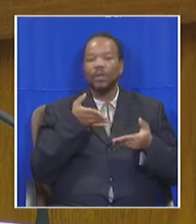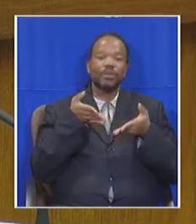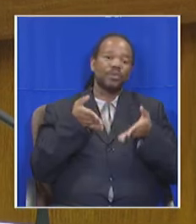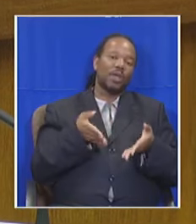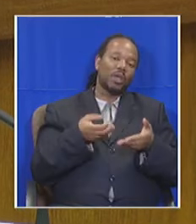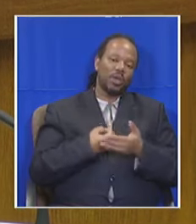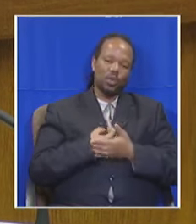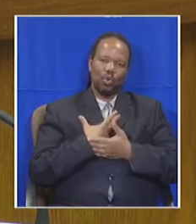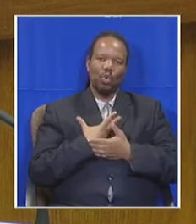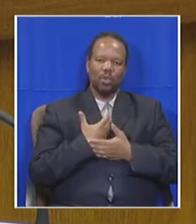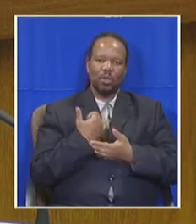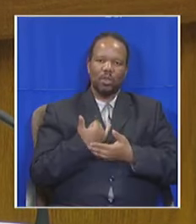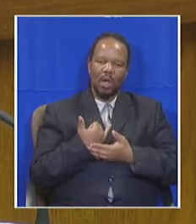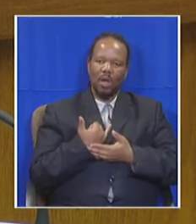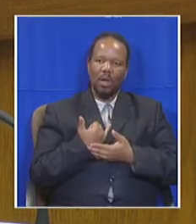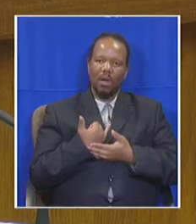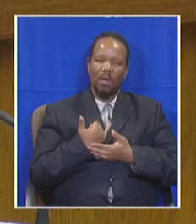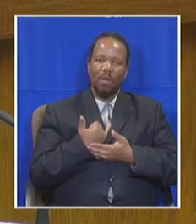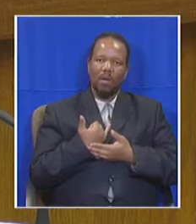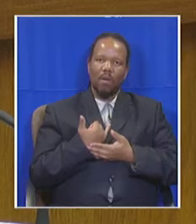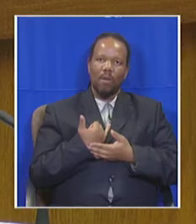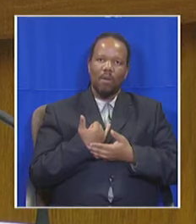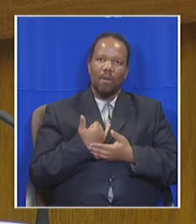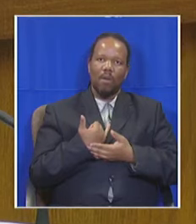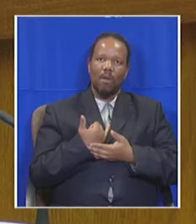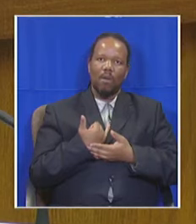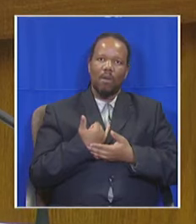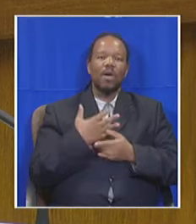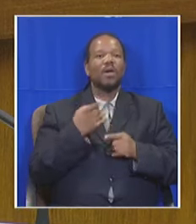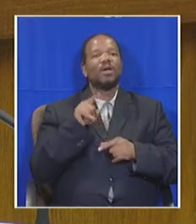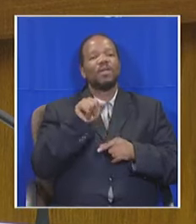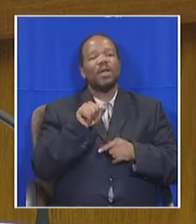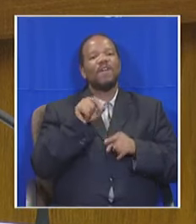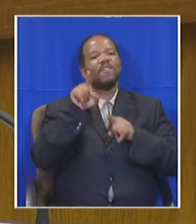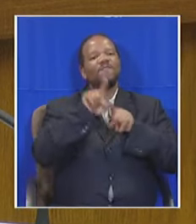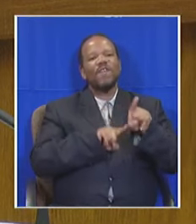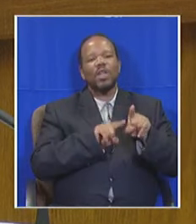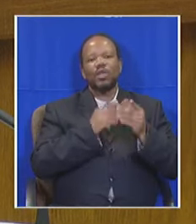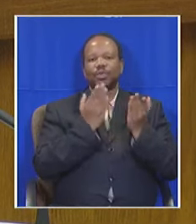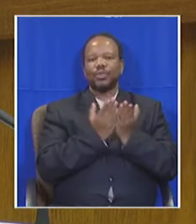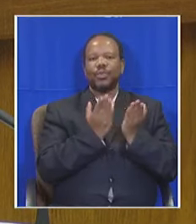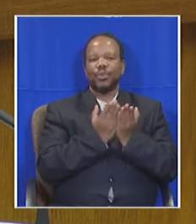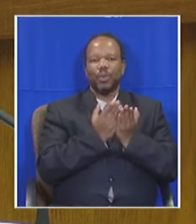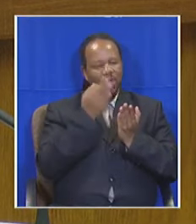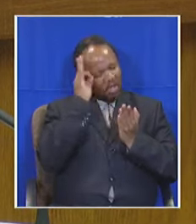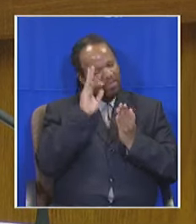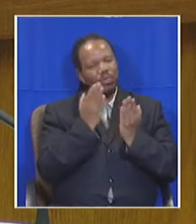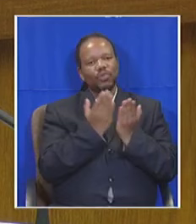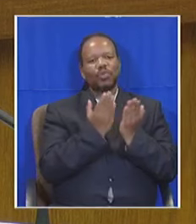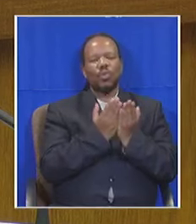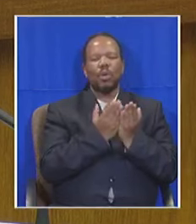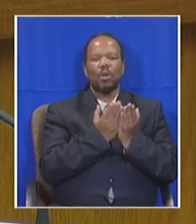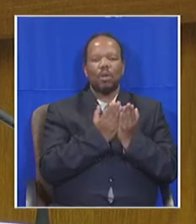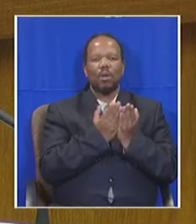are subjected to failing state schooling. Our state schools condemn more